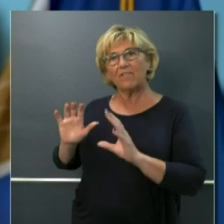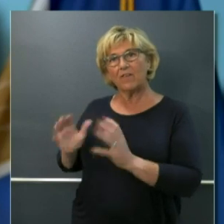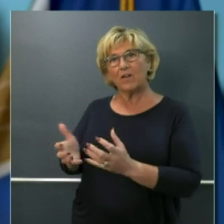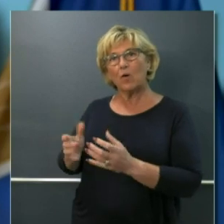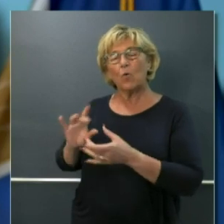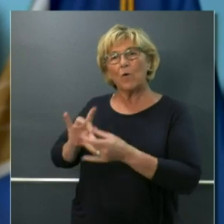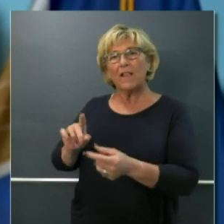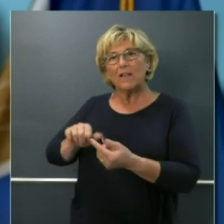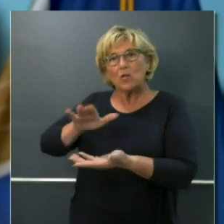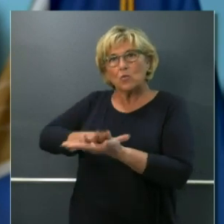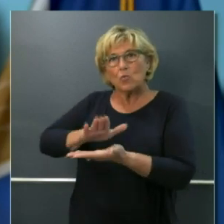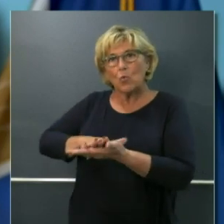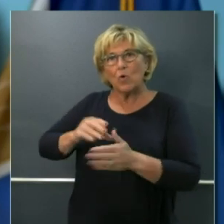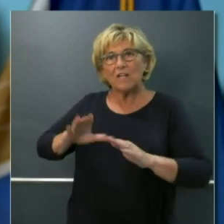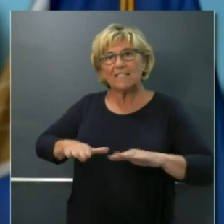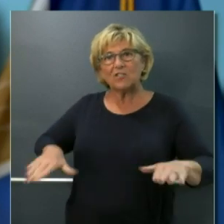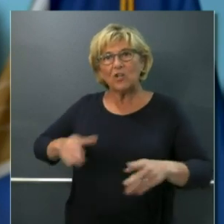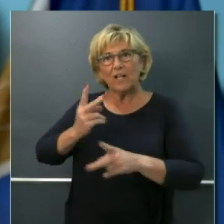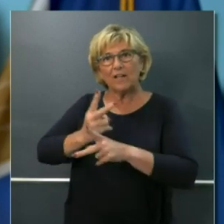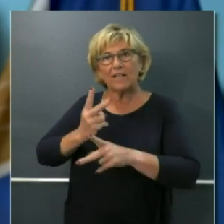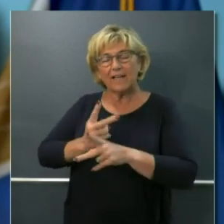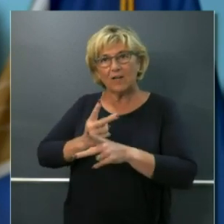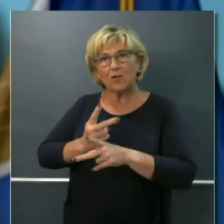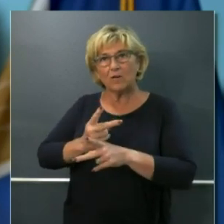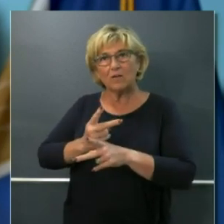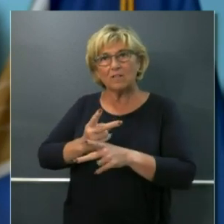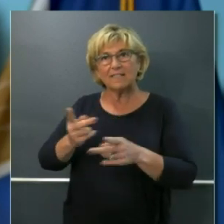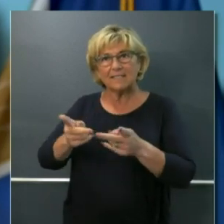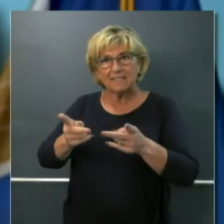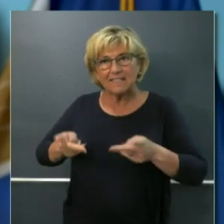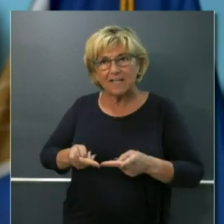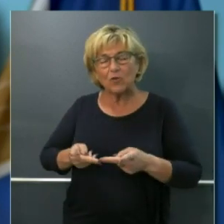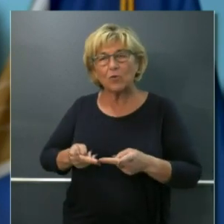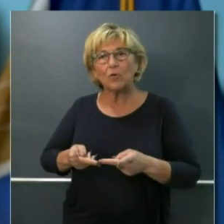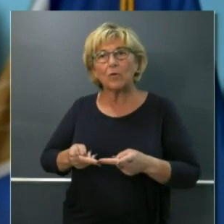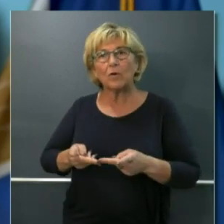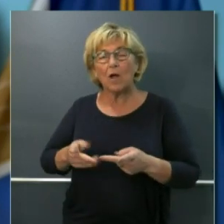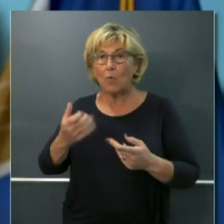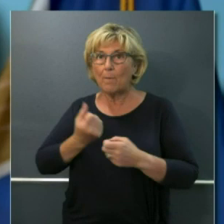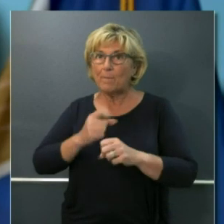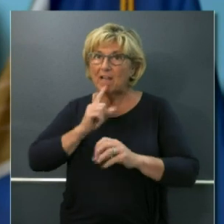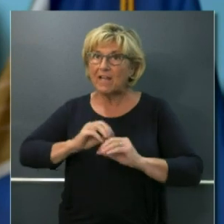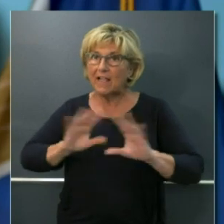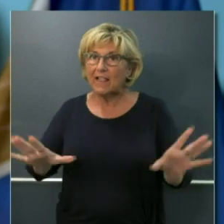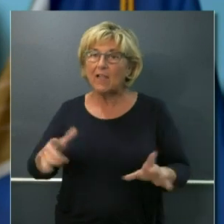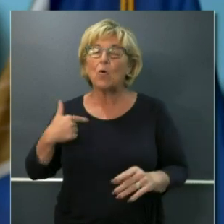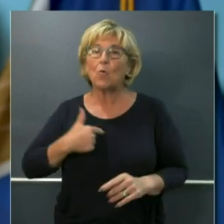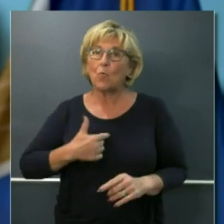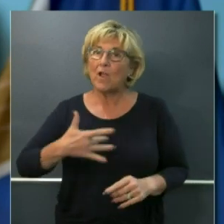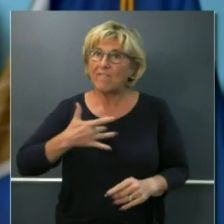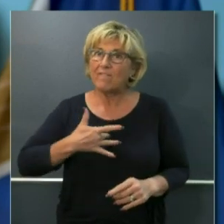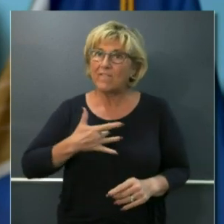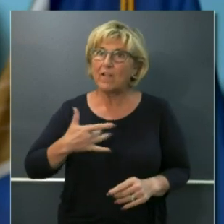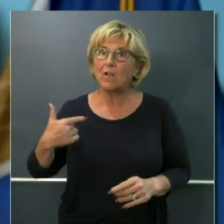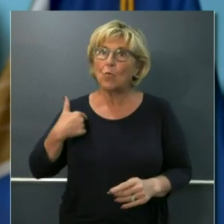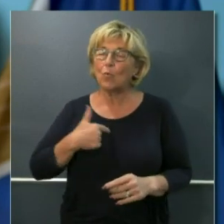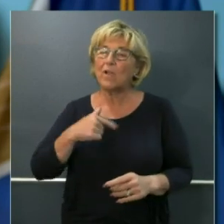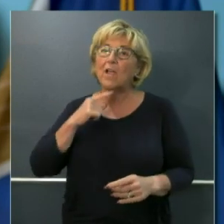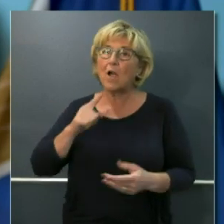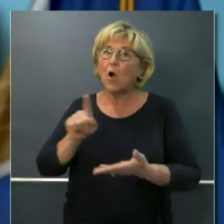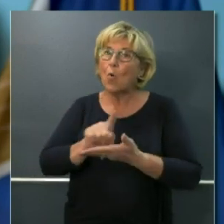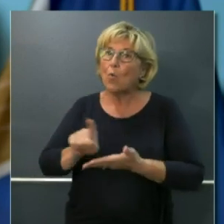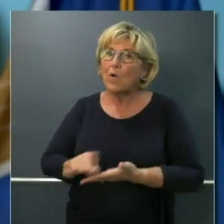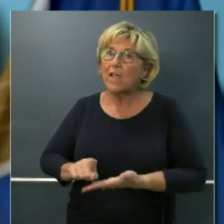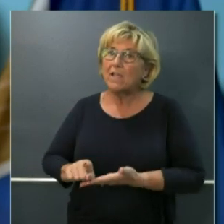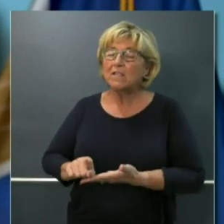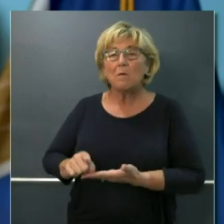our schools and child care centers. I want to make this clear. We believe we are weeks,